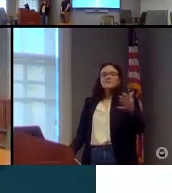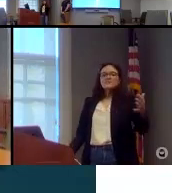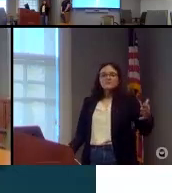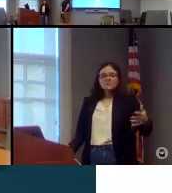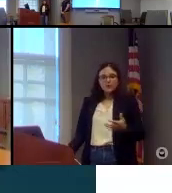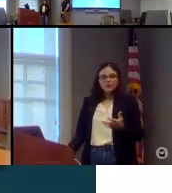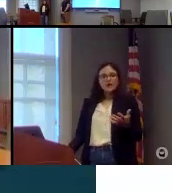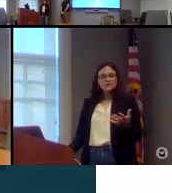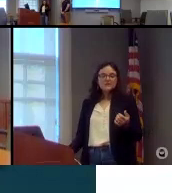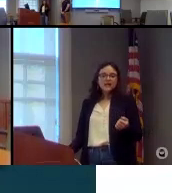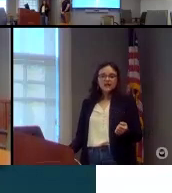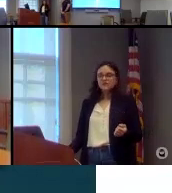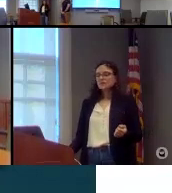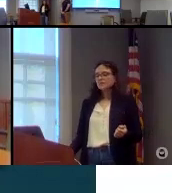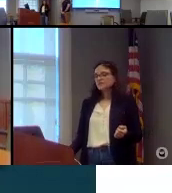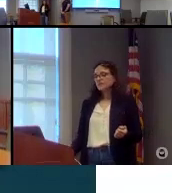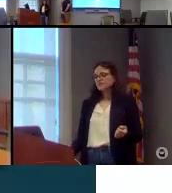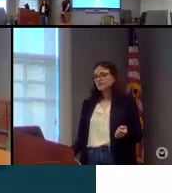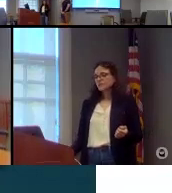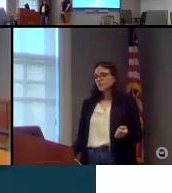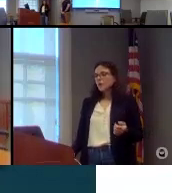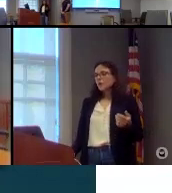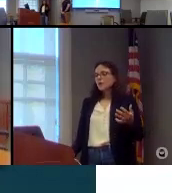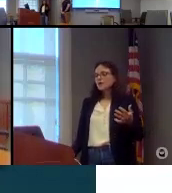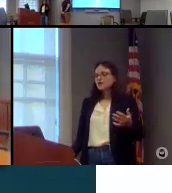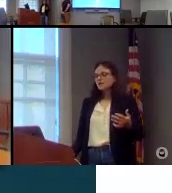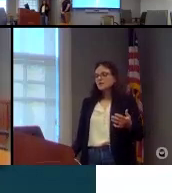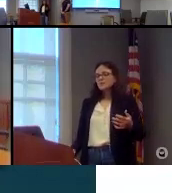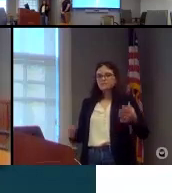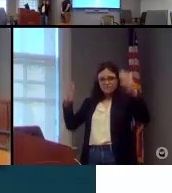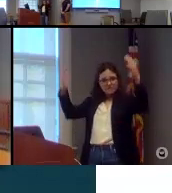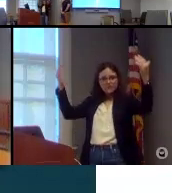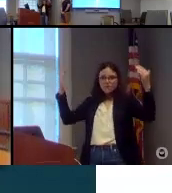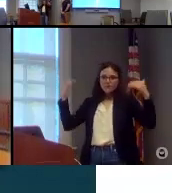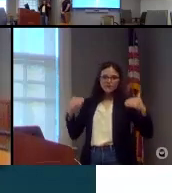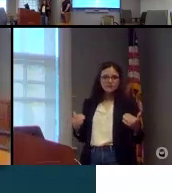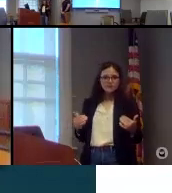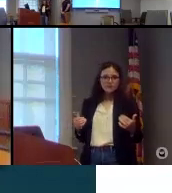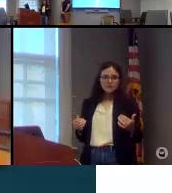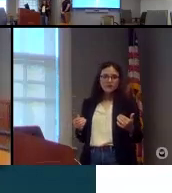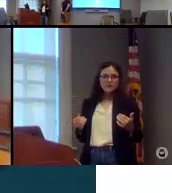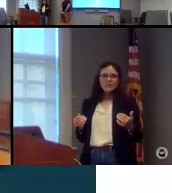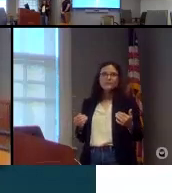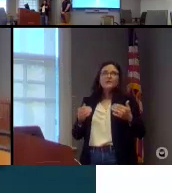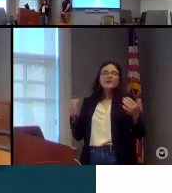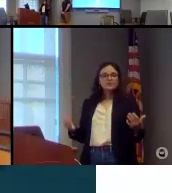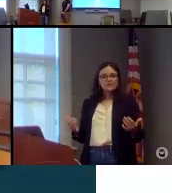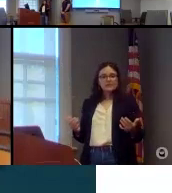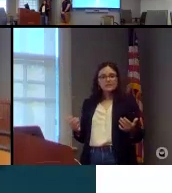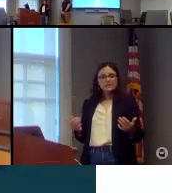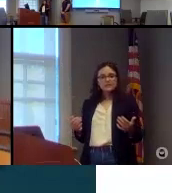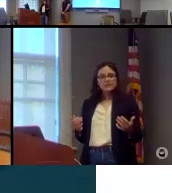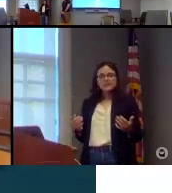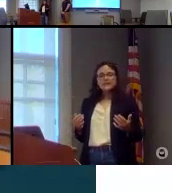this broader conflict has continued. What this very brief overview